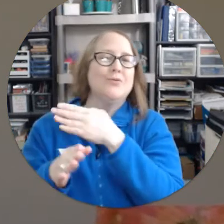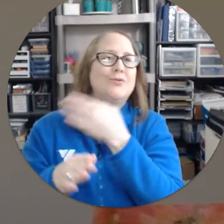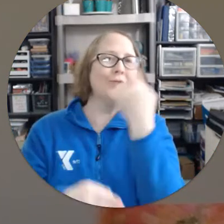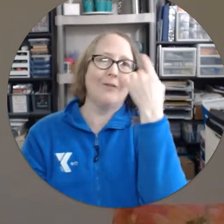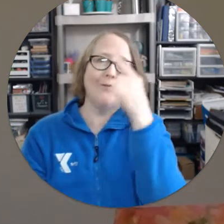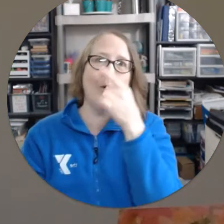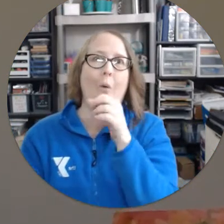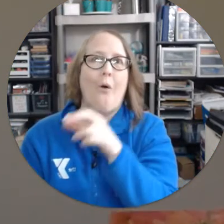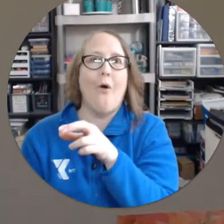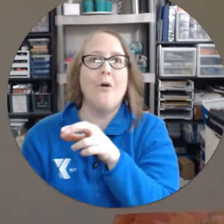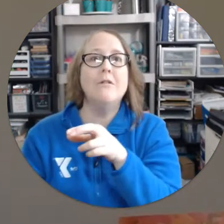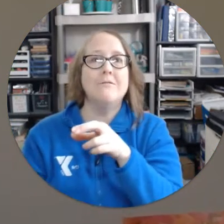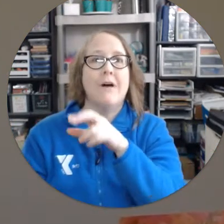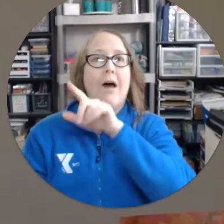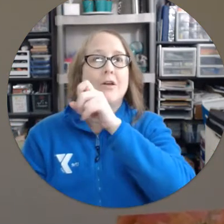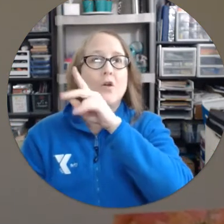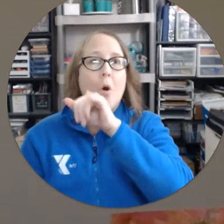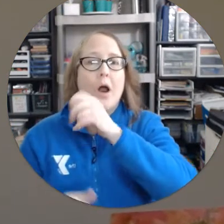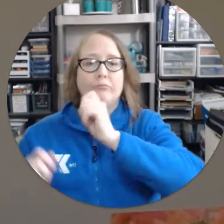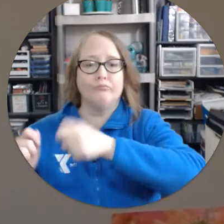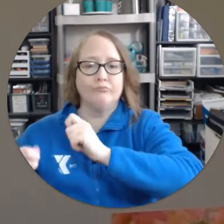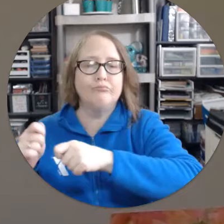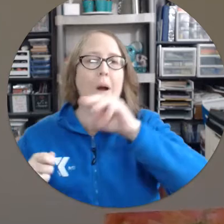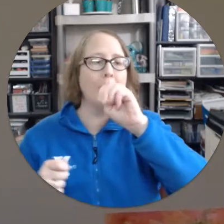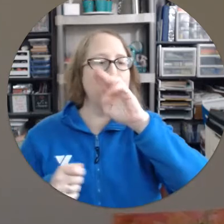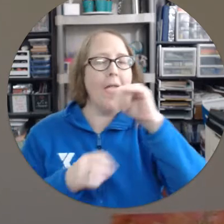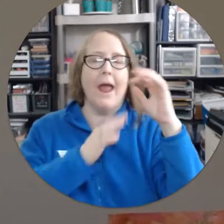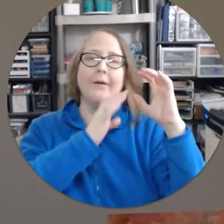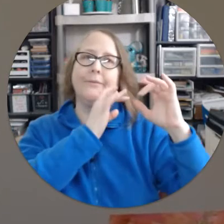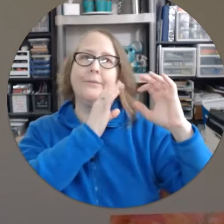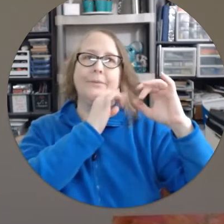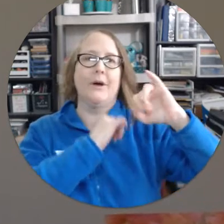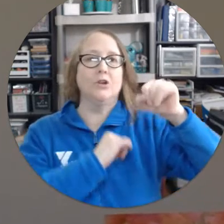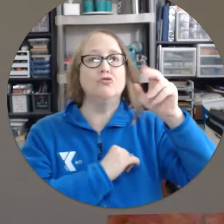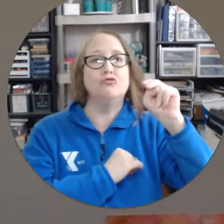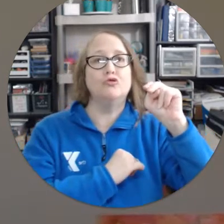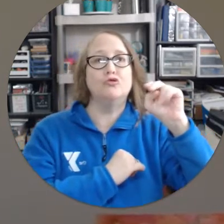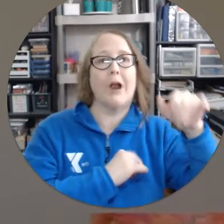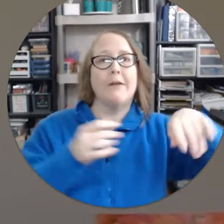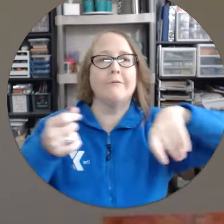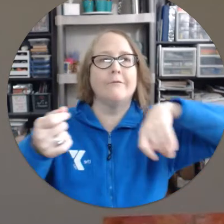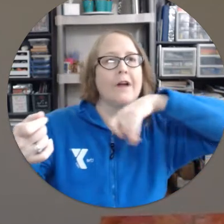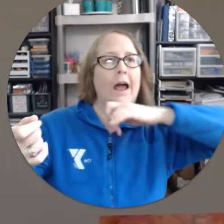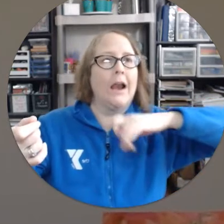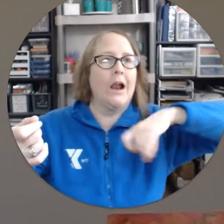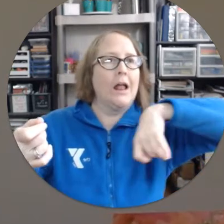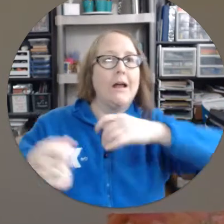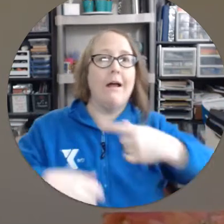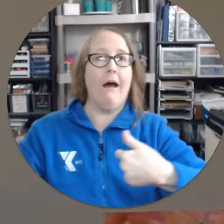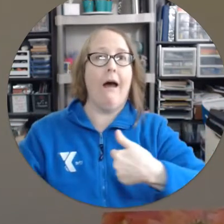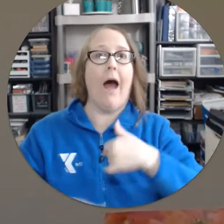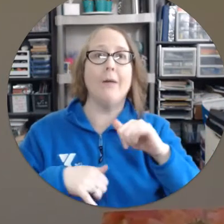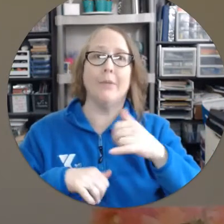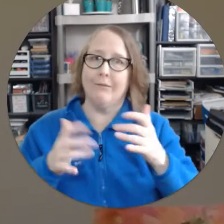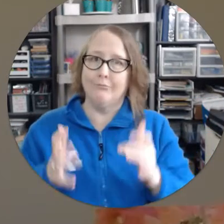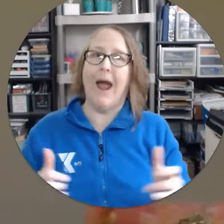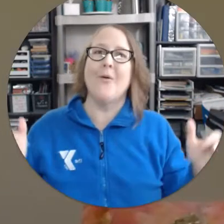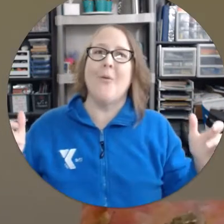Leora plays the drums, May plays the flute, Jenny plays the fiddle, and I play my